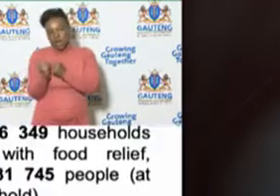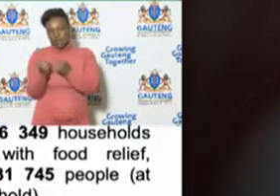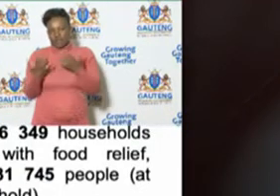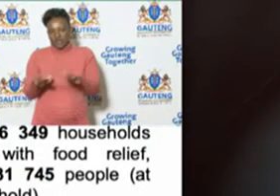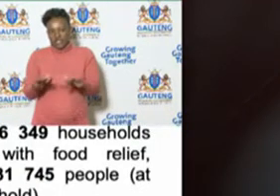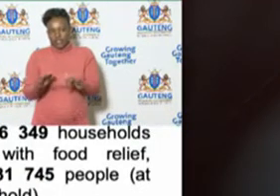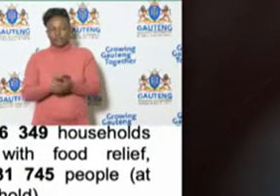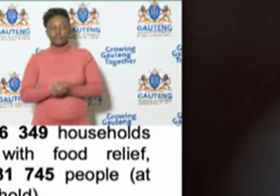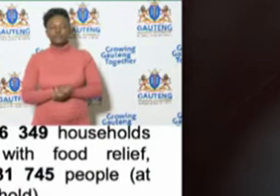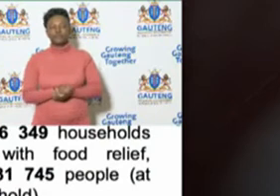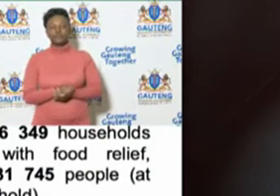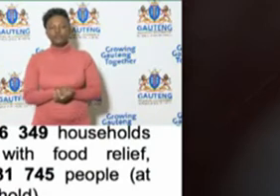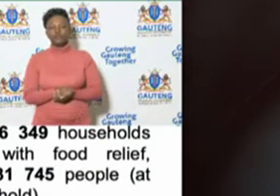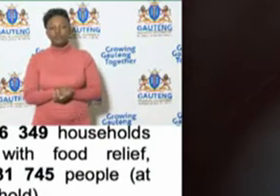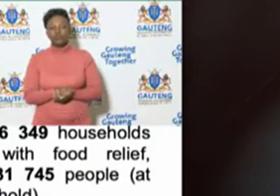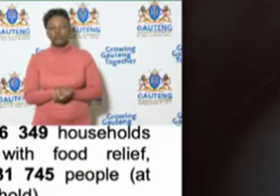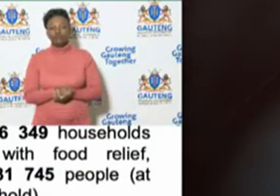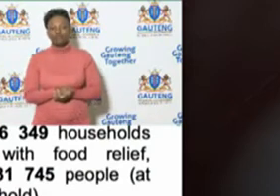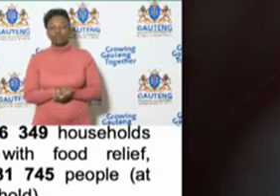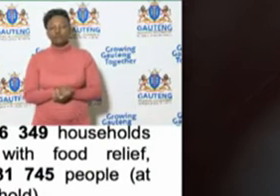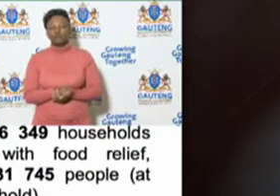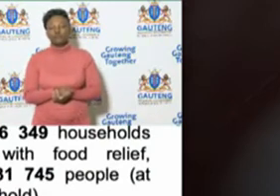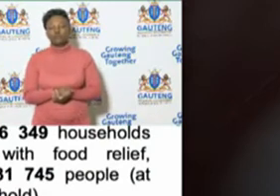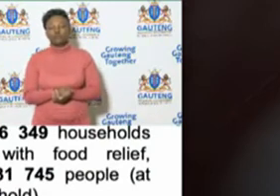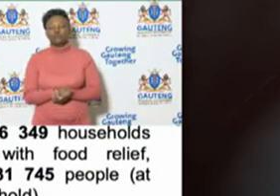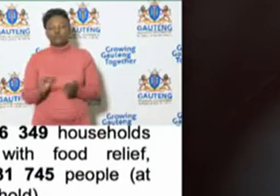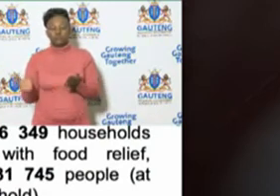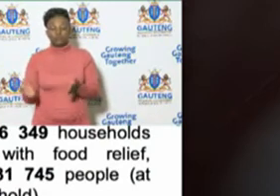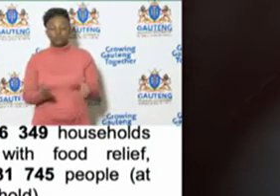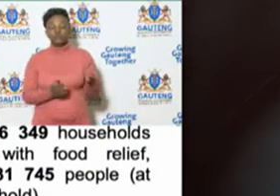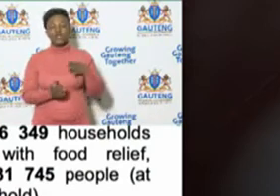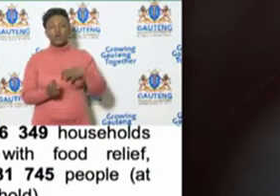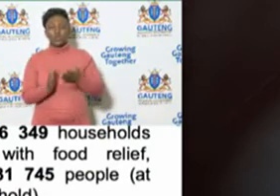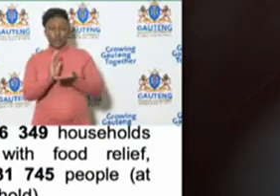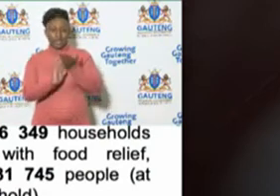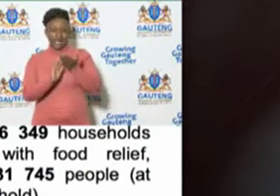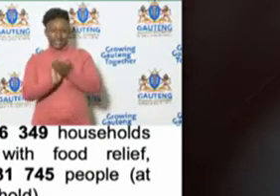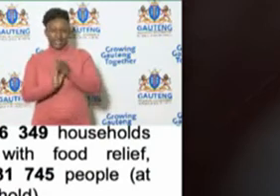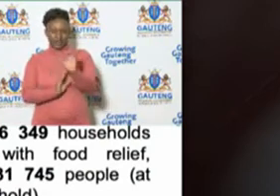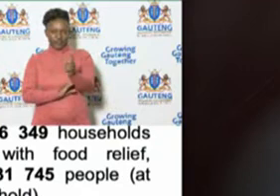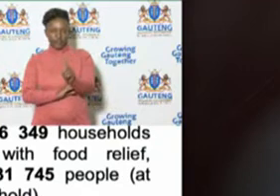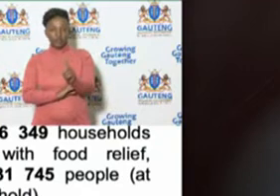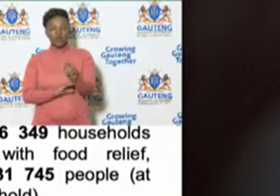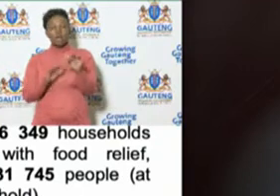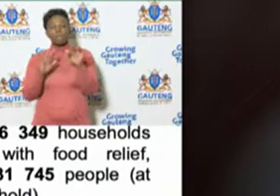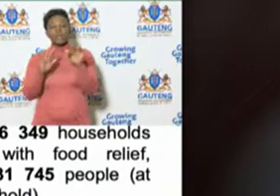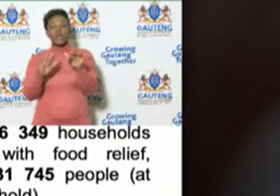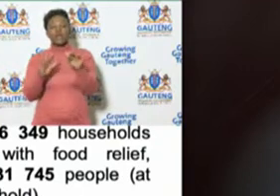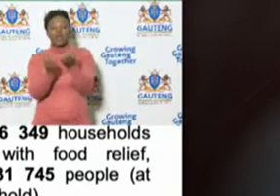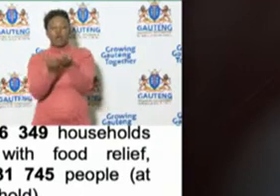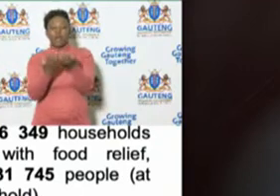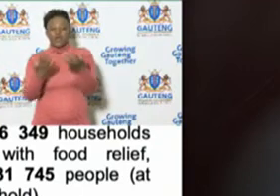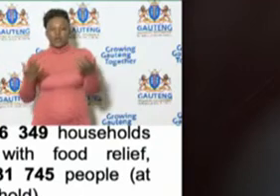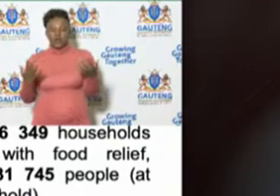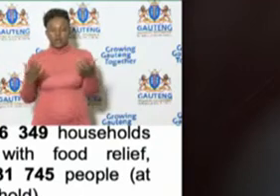I just want to give you an update in terms of the number of people. Since the start